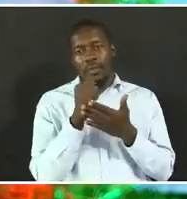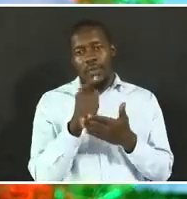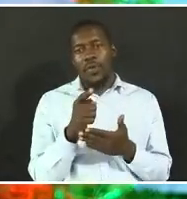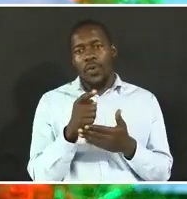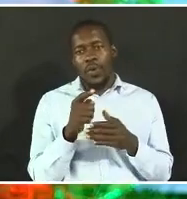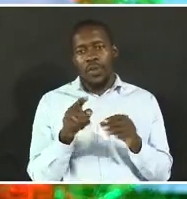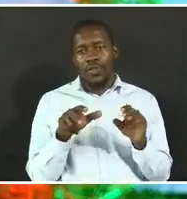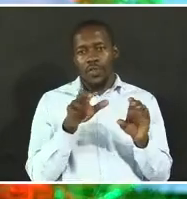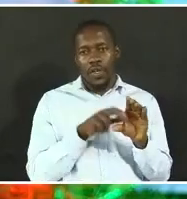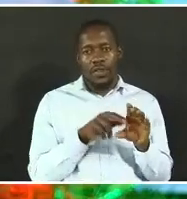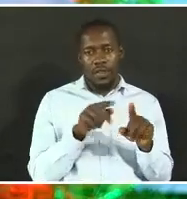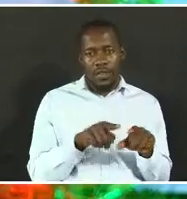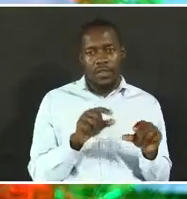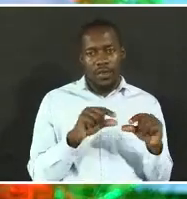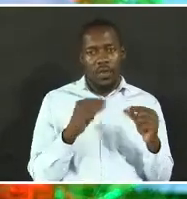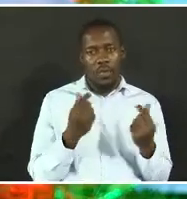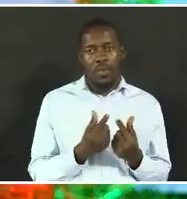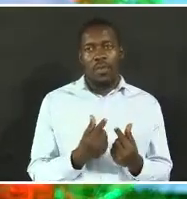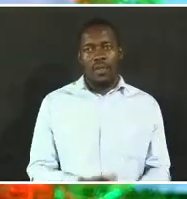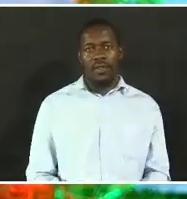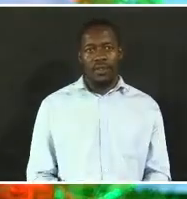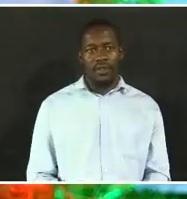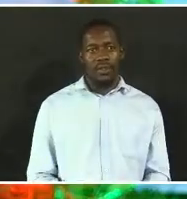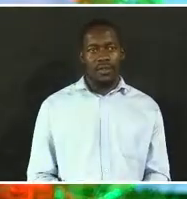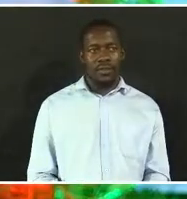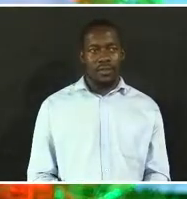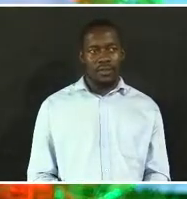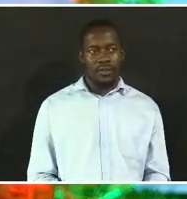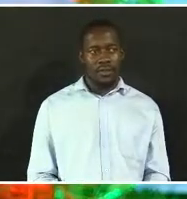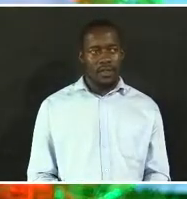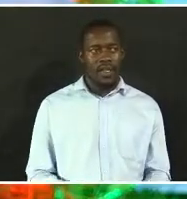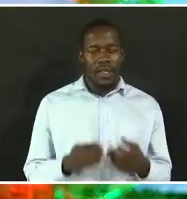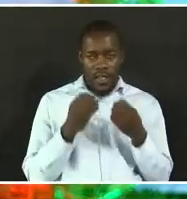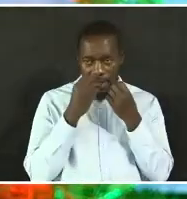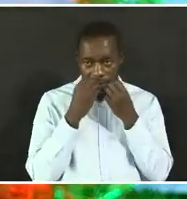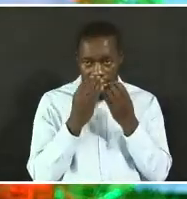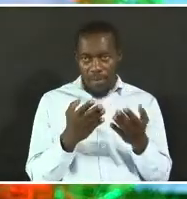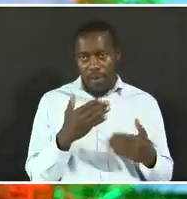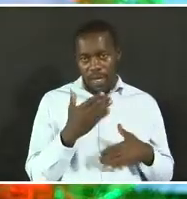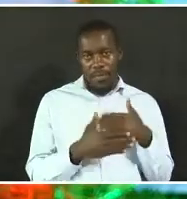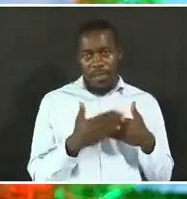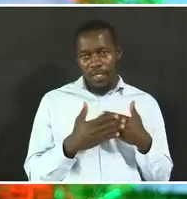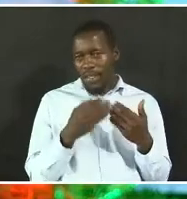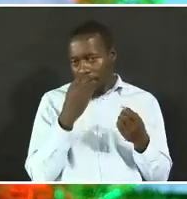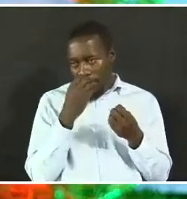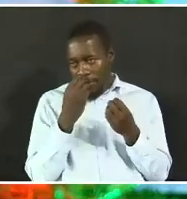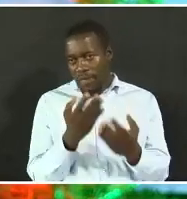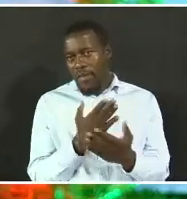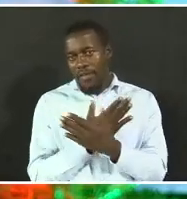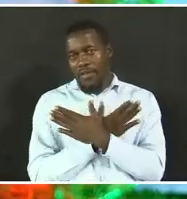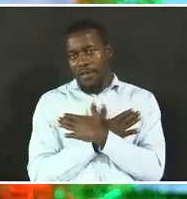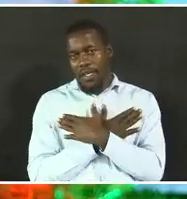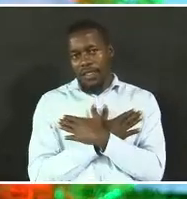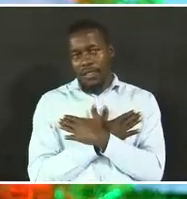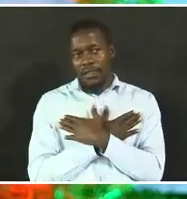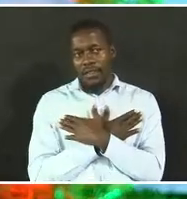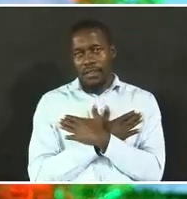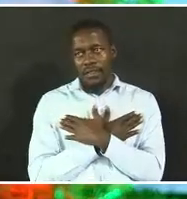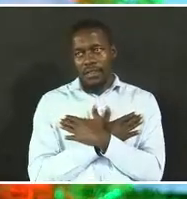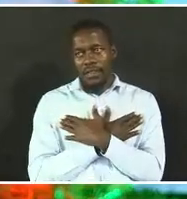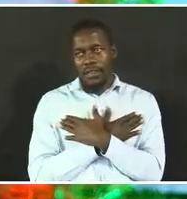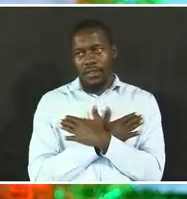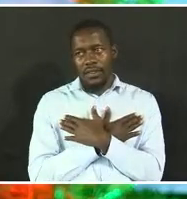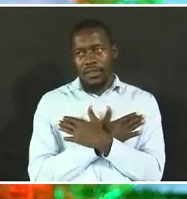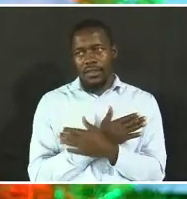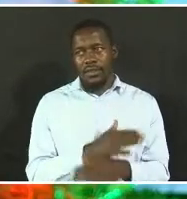chaplaincy work. Please, tell even your neighbors, tell your friends, let them go through this presentation that we've shared and